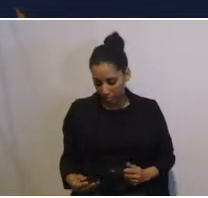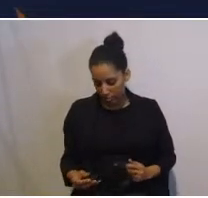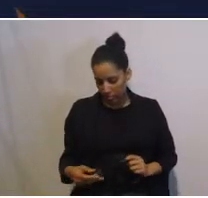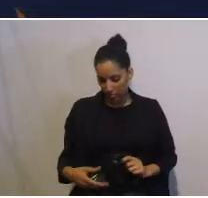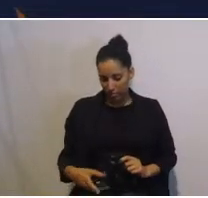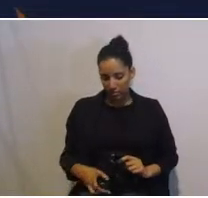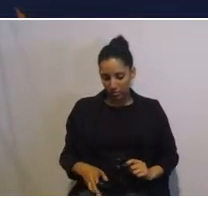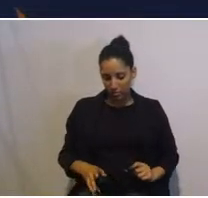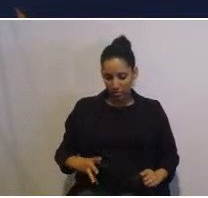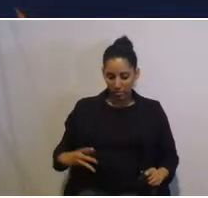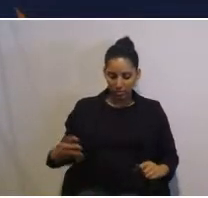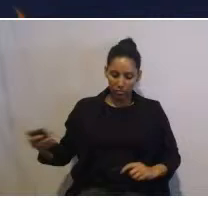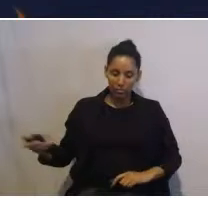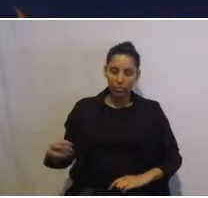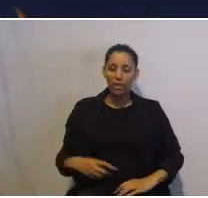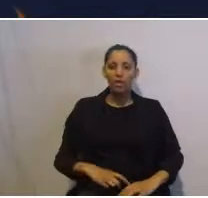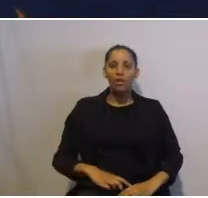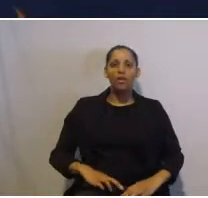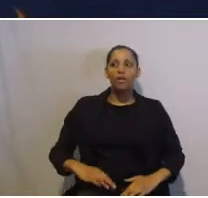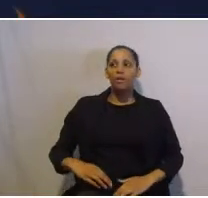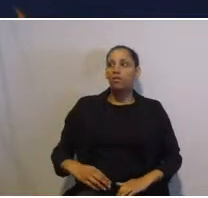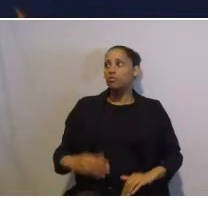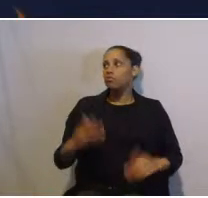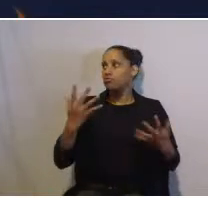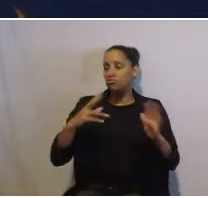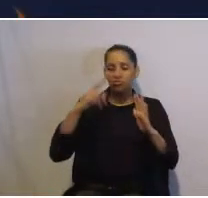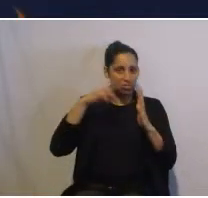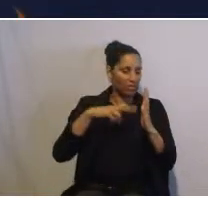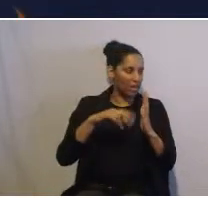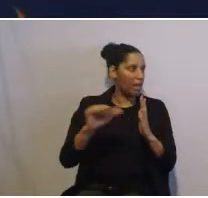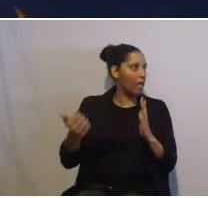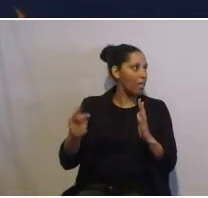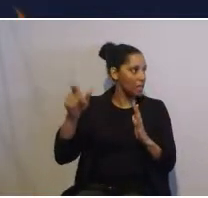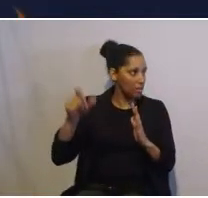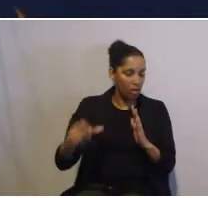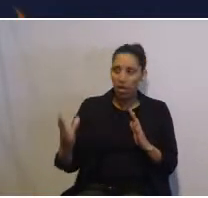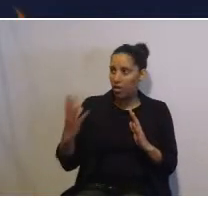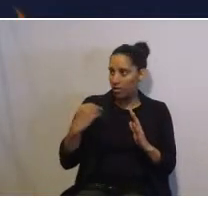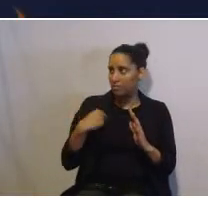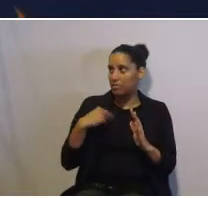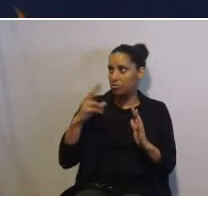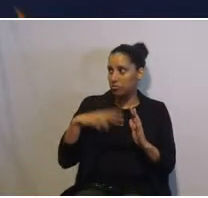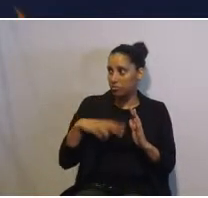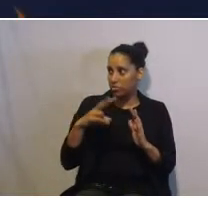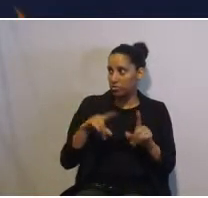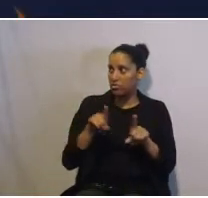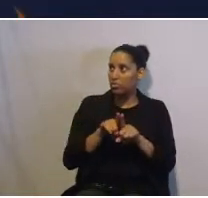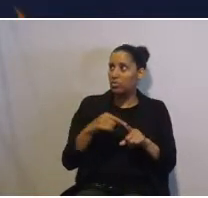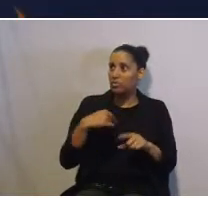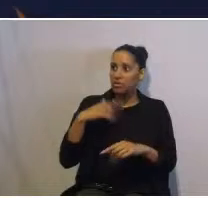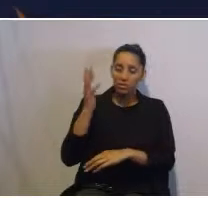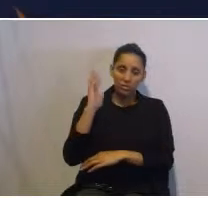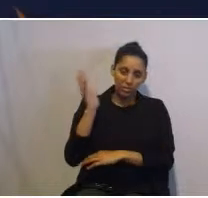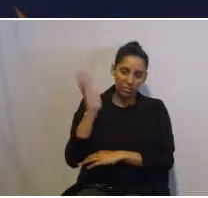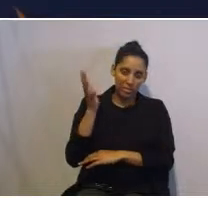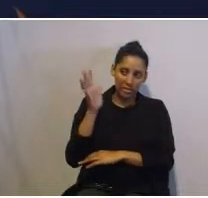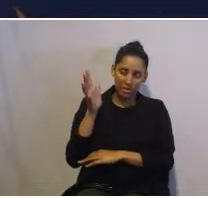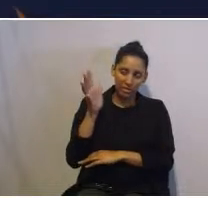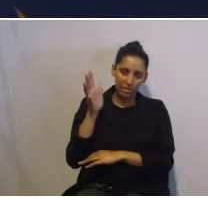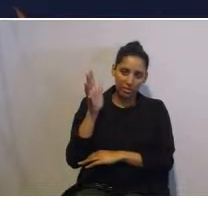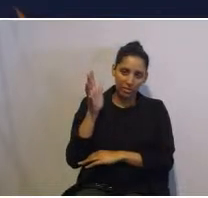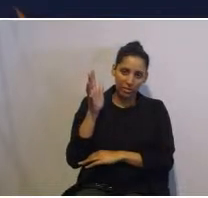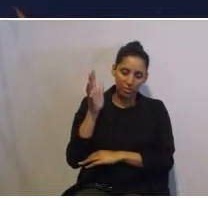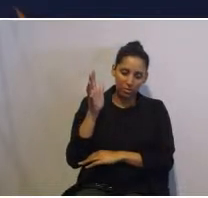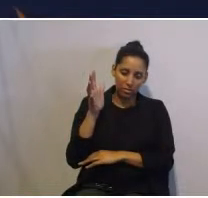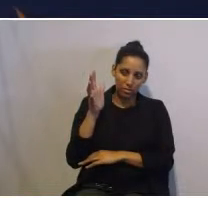read something that somebody asked me to also read, but I'm also speaking.